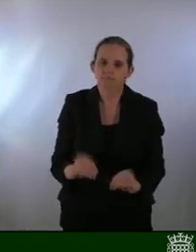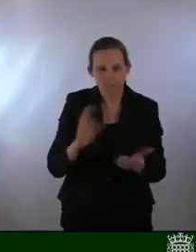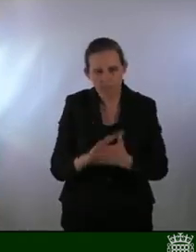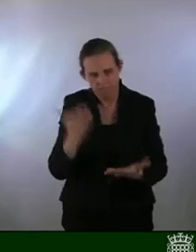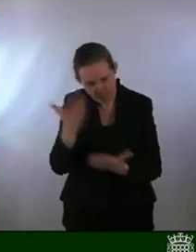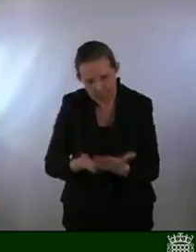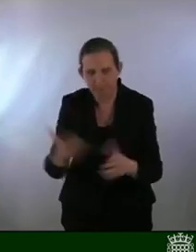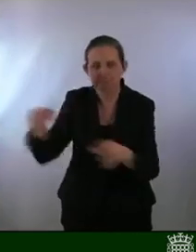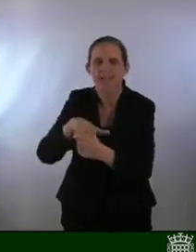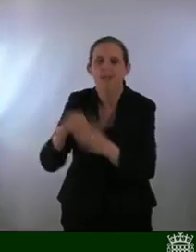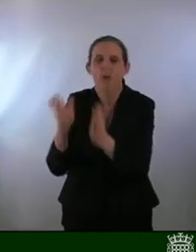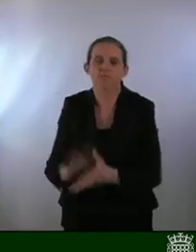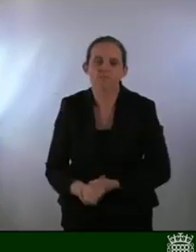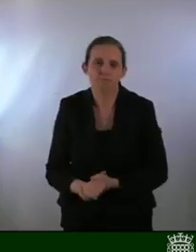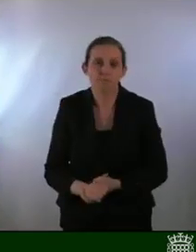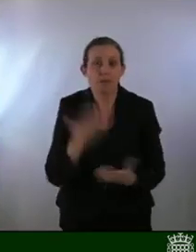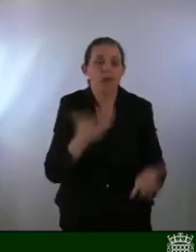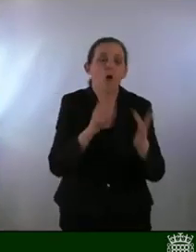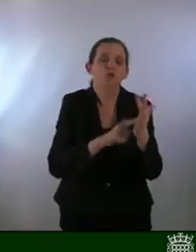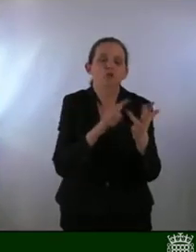House. Jonathan Ashworth.